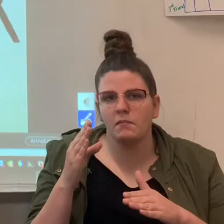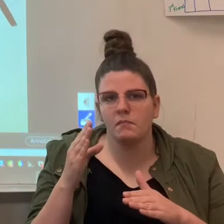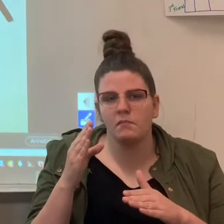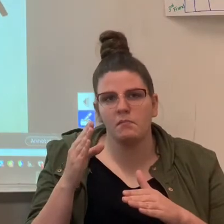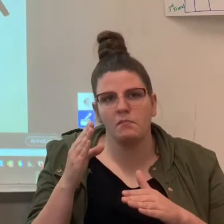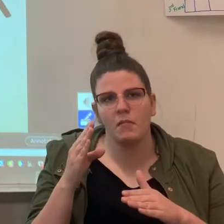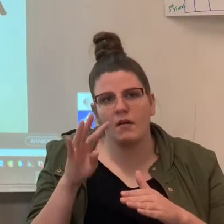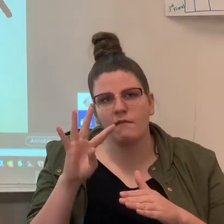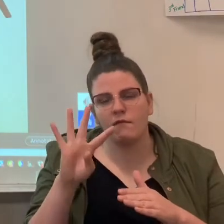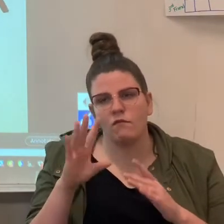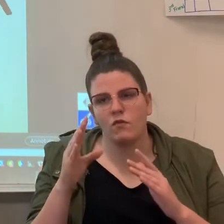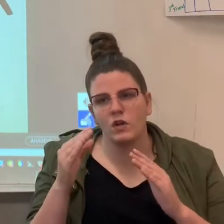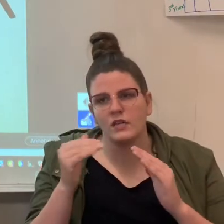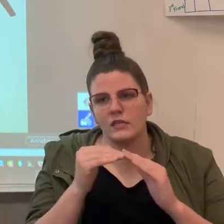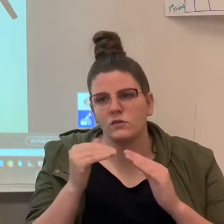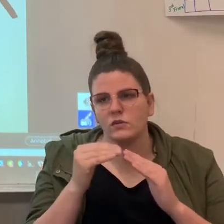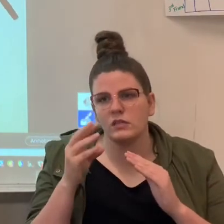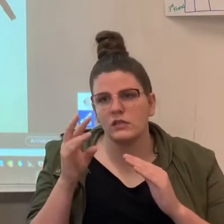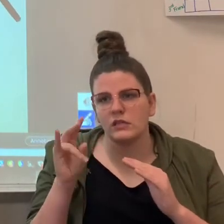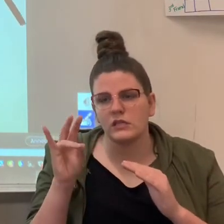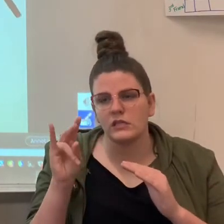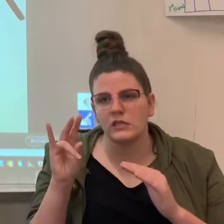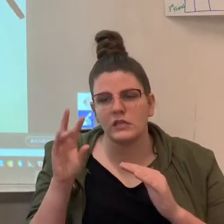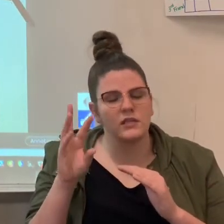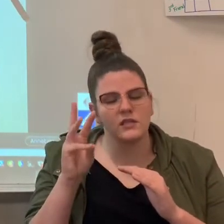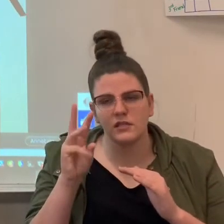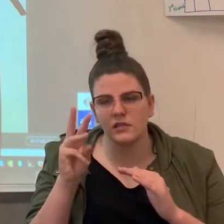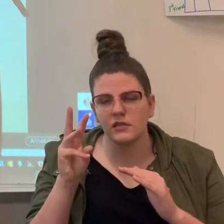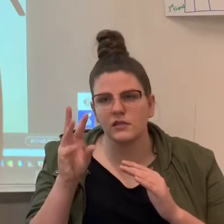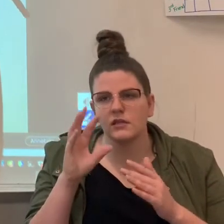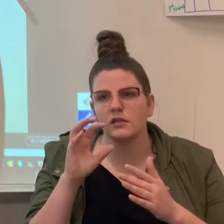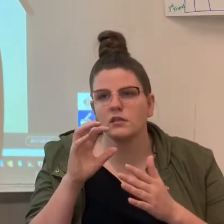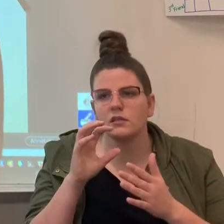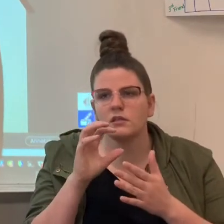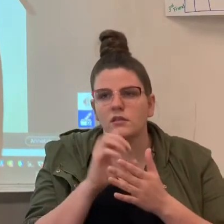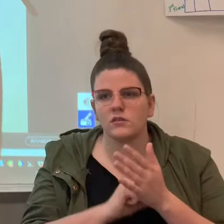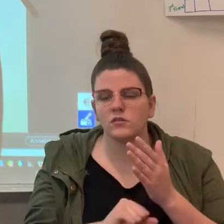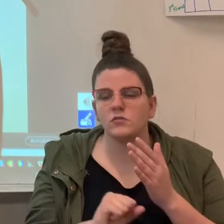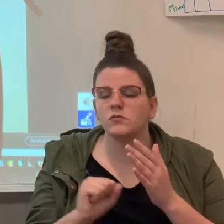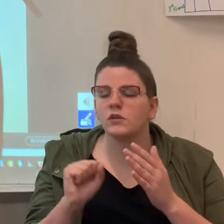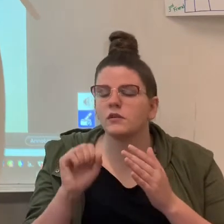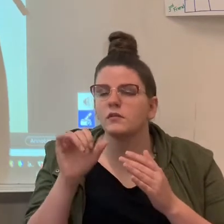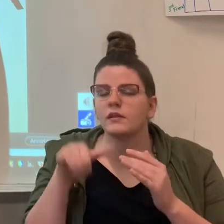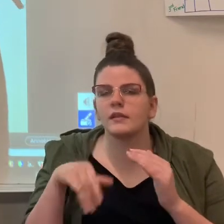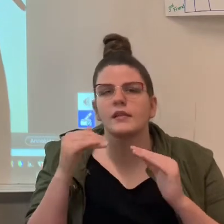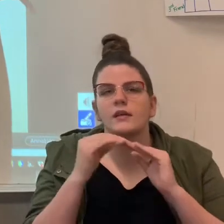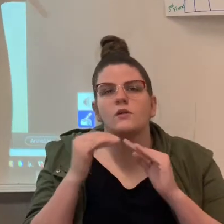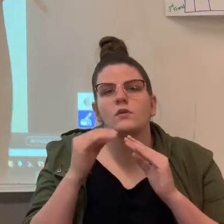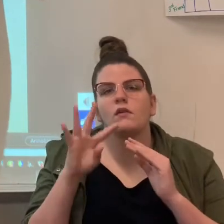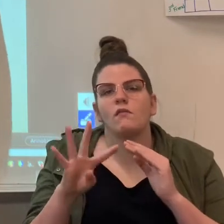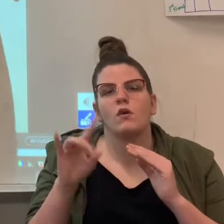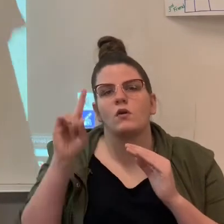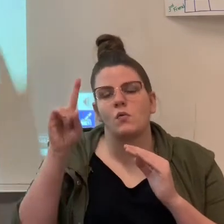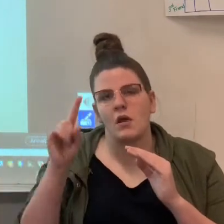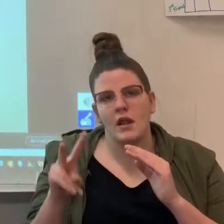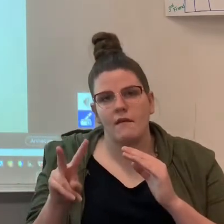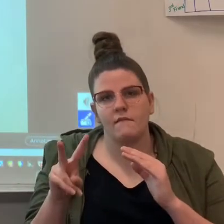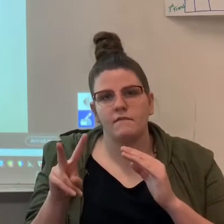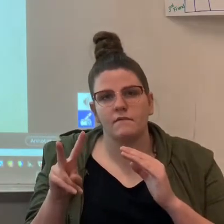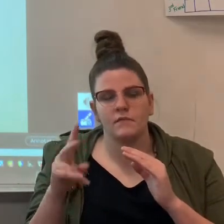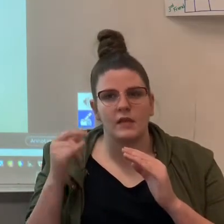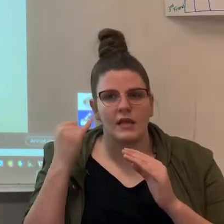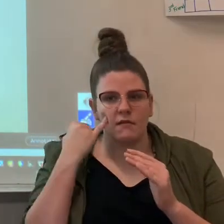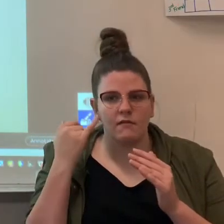subtract. I get 4 2/4, which actually equals into 4 1/2. So if they took all of their